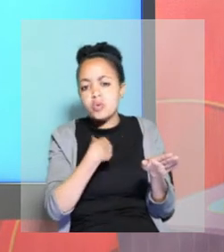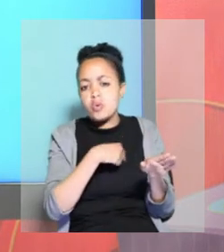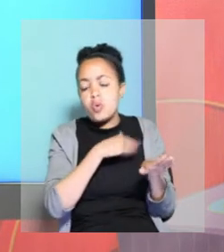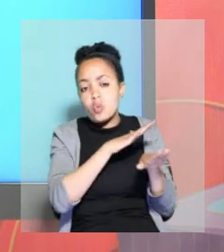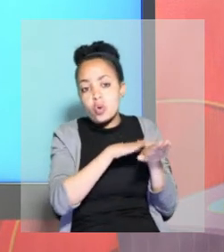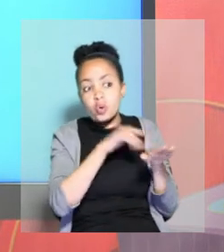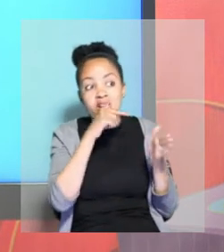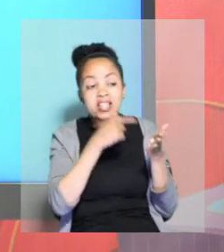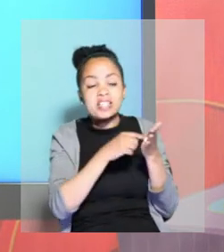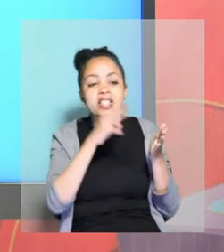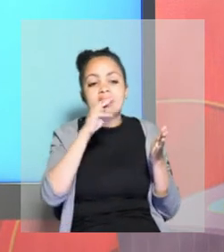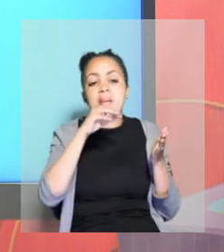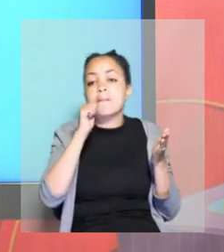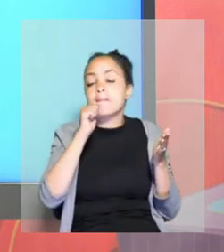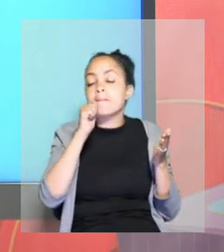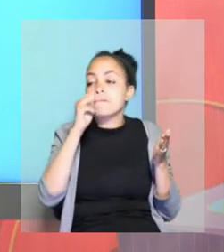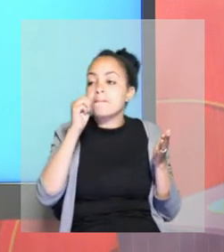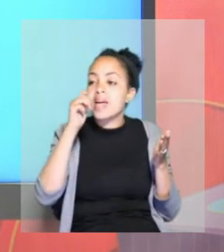be metaphase one.